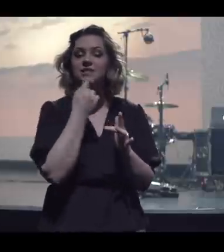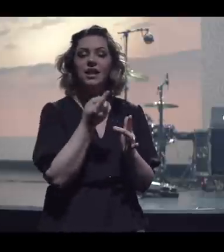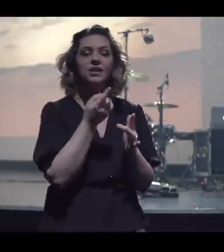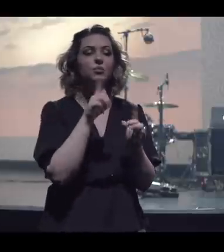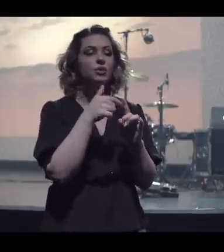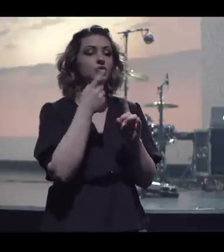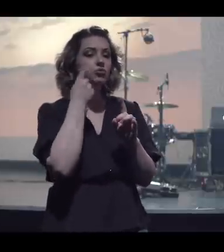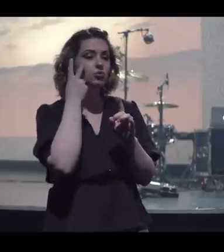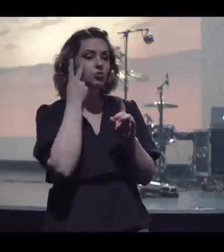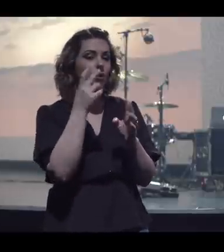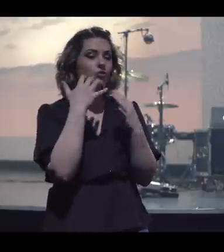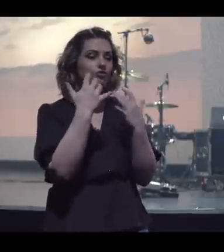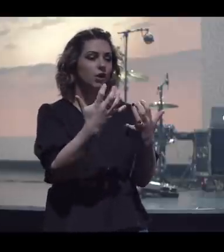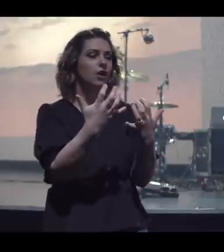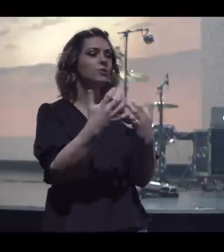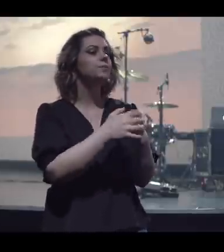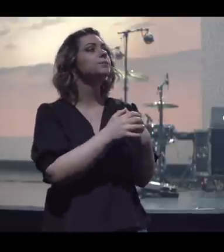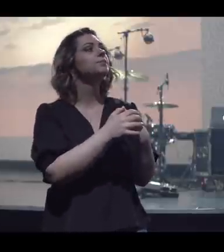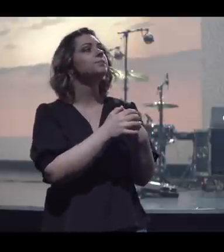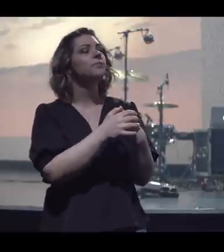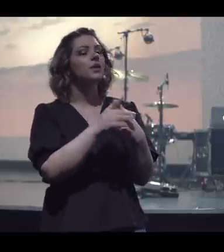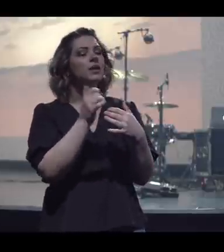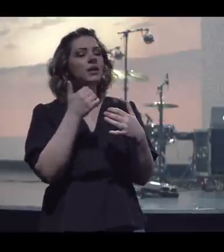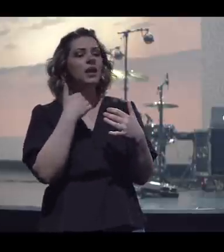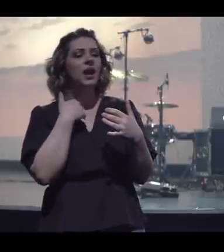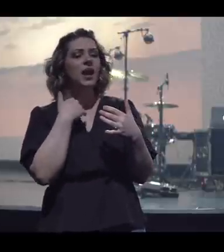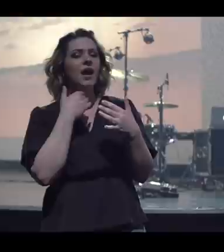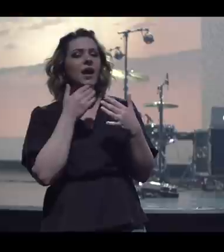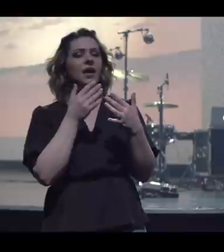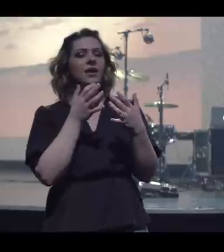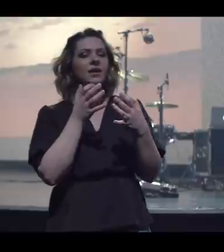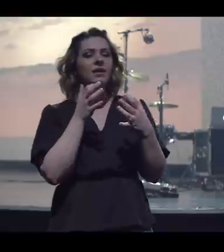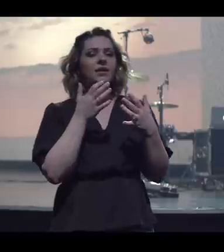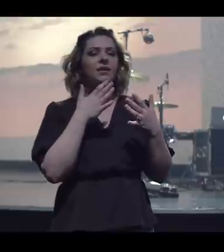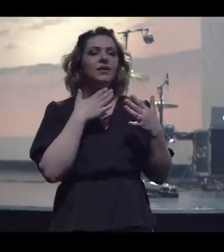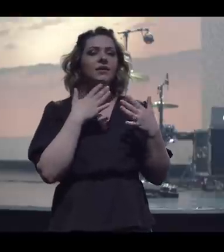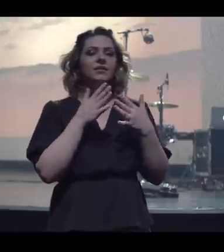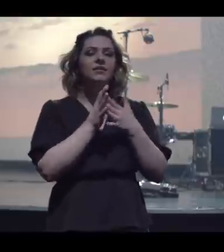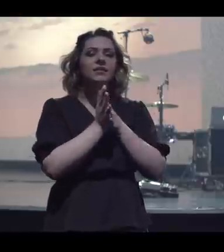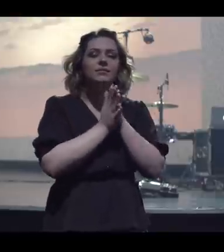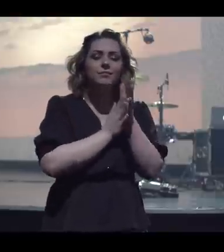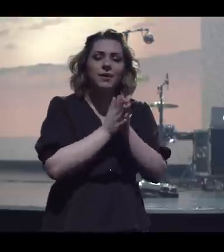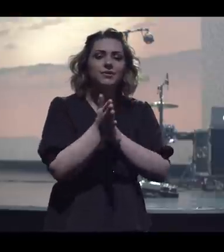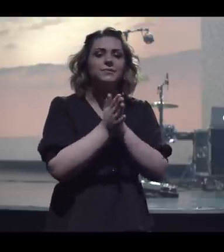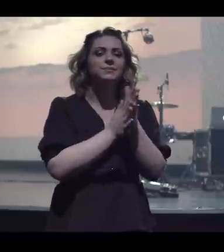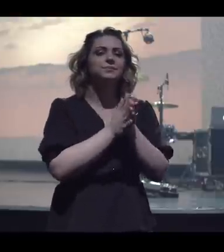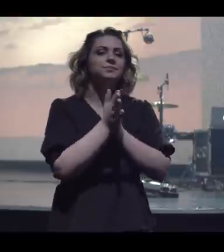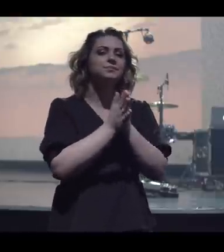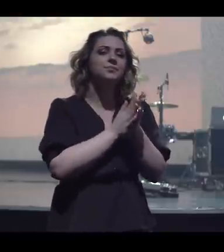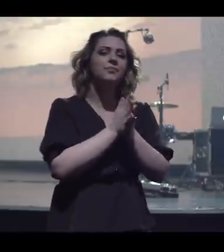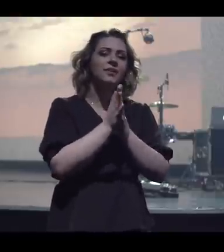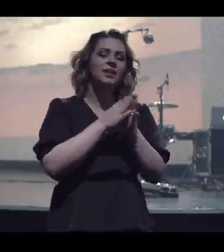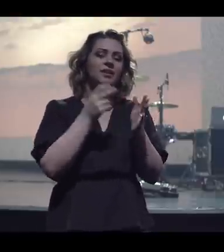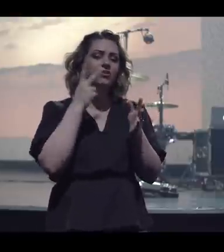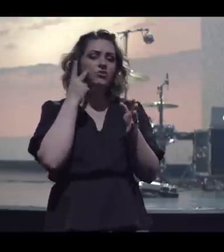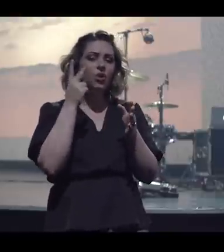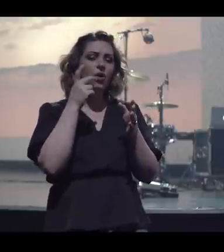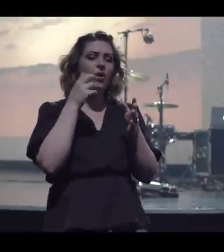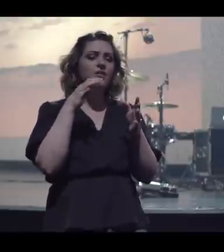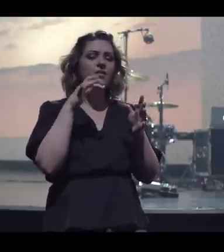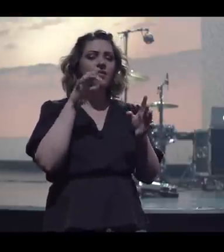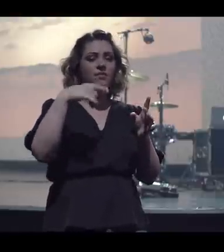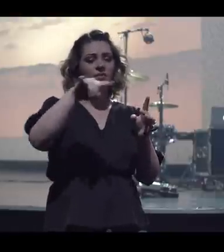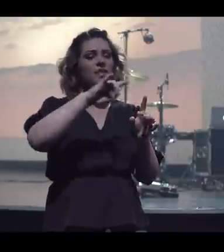crowd, he had compassion on them because they were harassed and helpless like sheep without a shepherd. And he taught